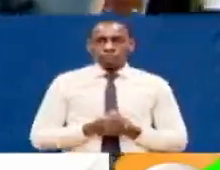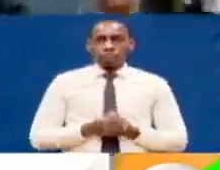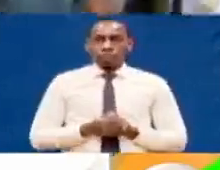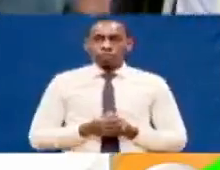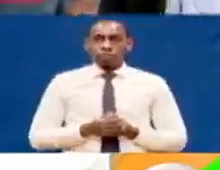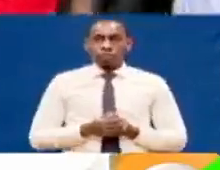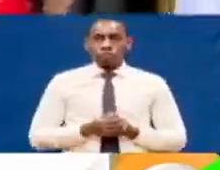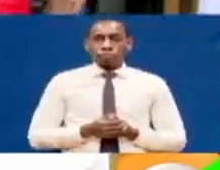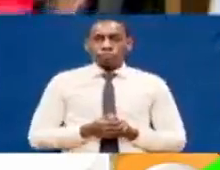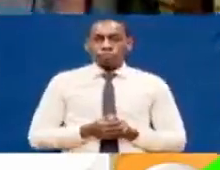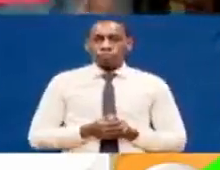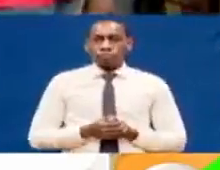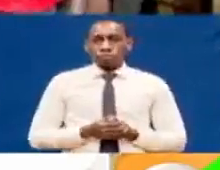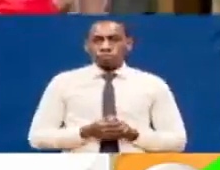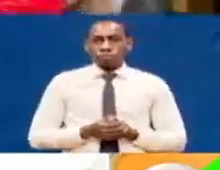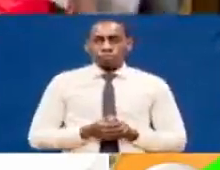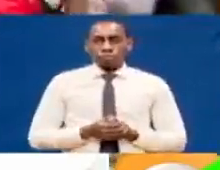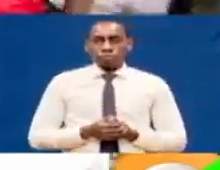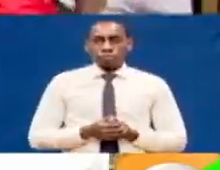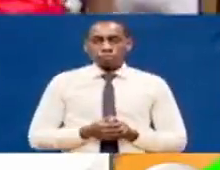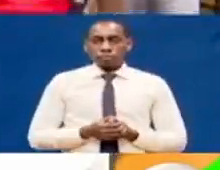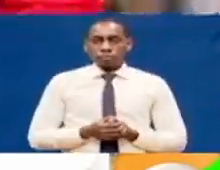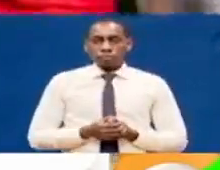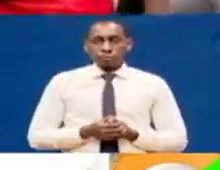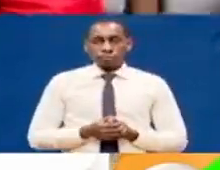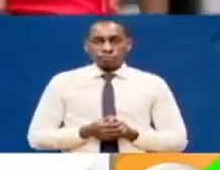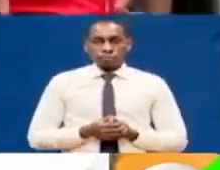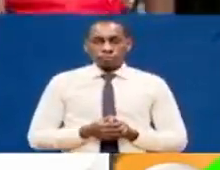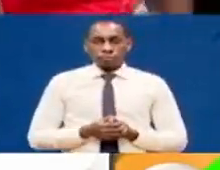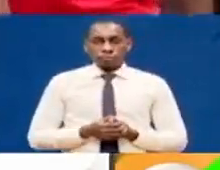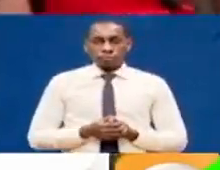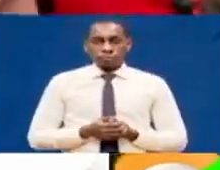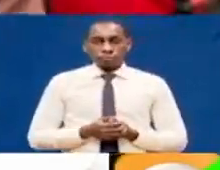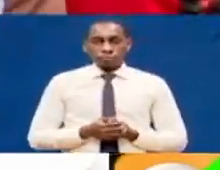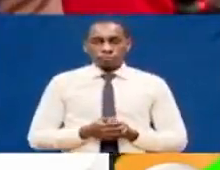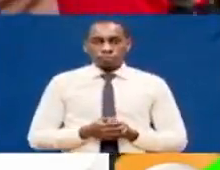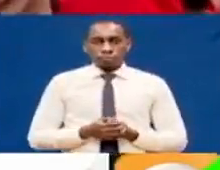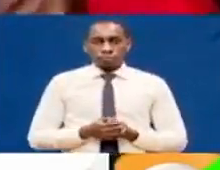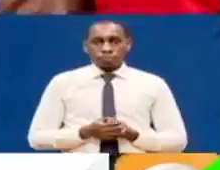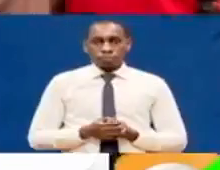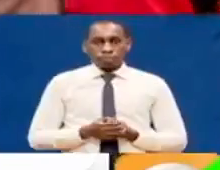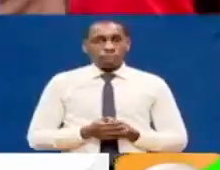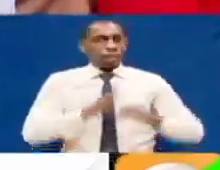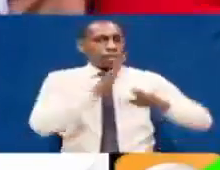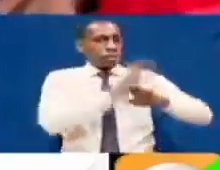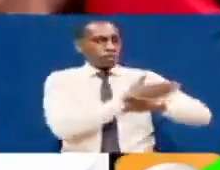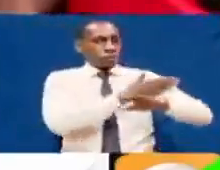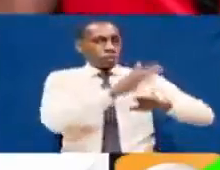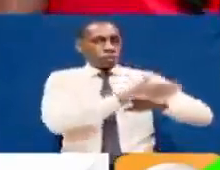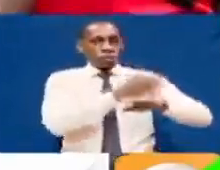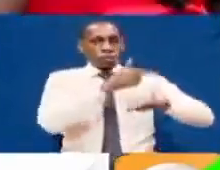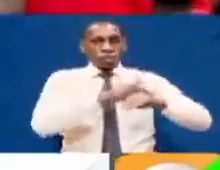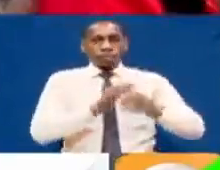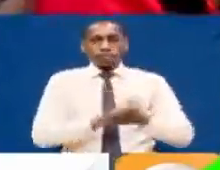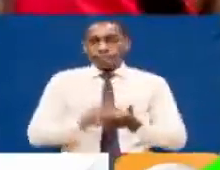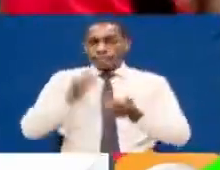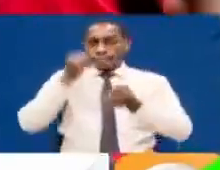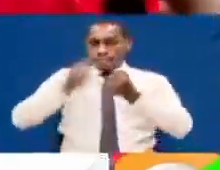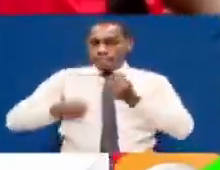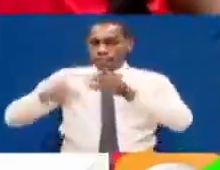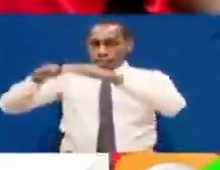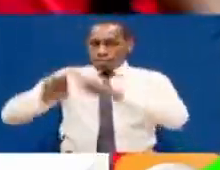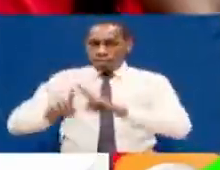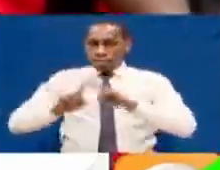When queens take the rugby bar, give us strength. The final